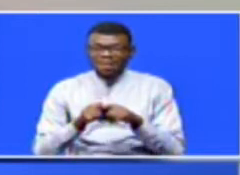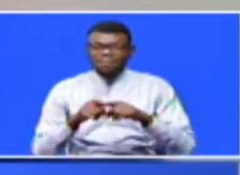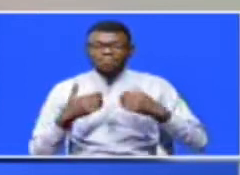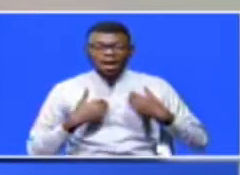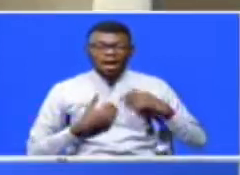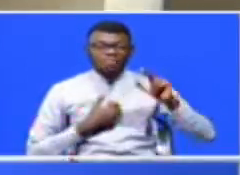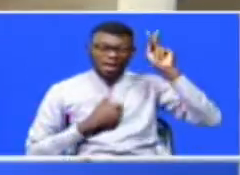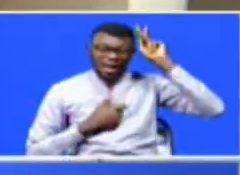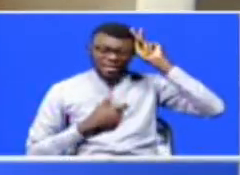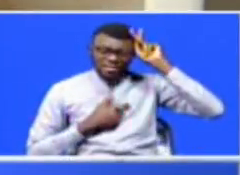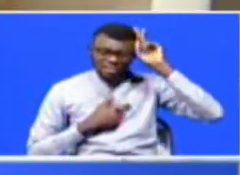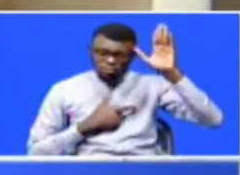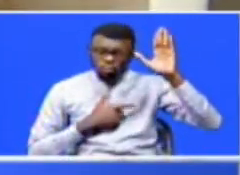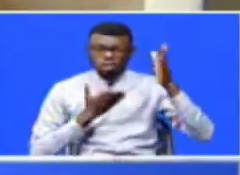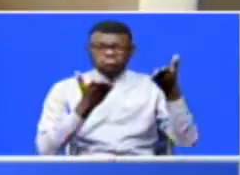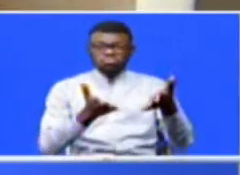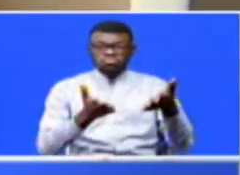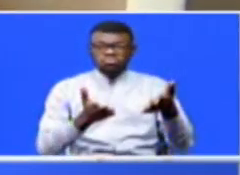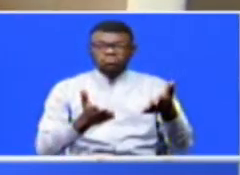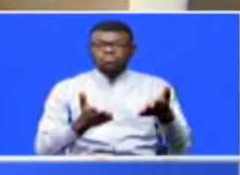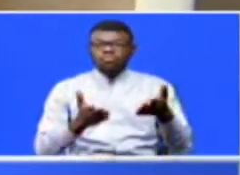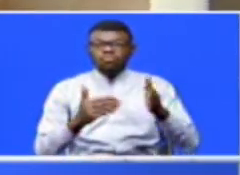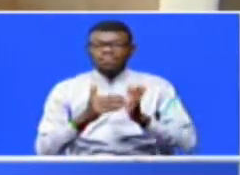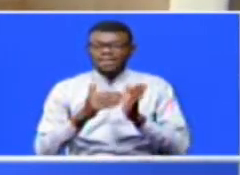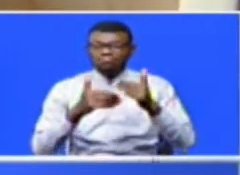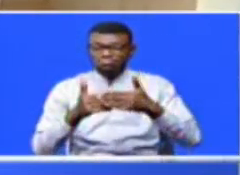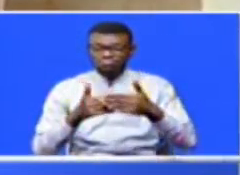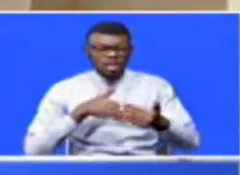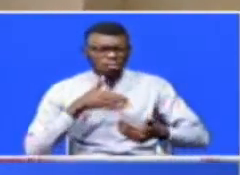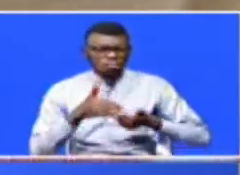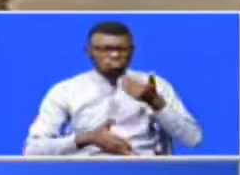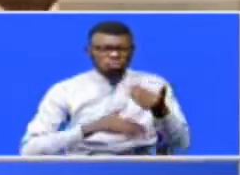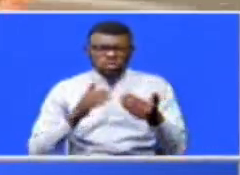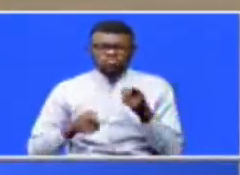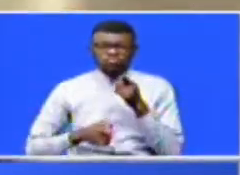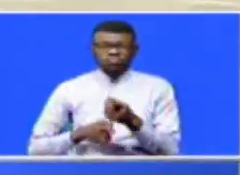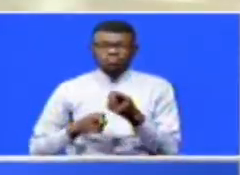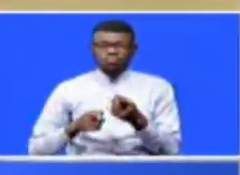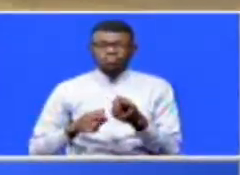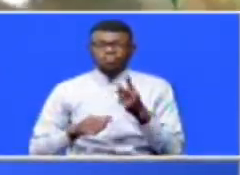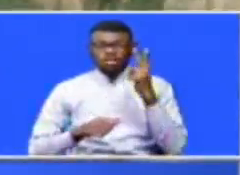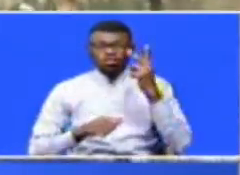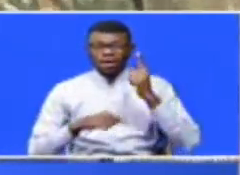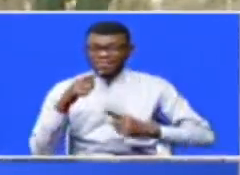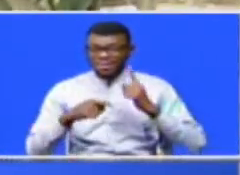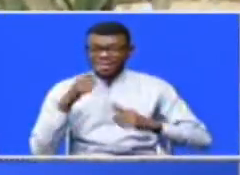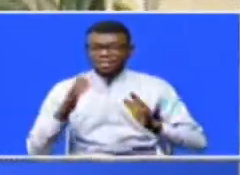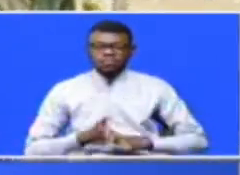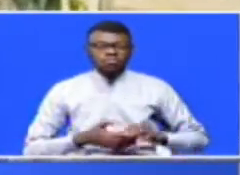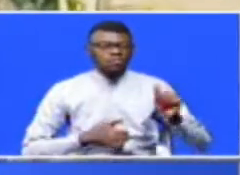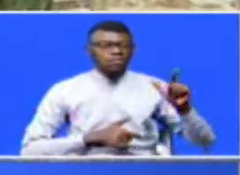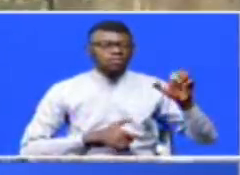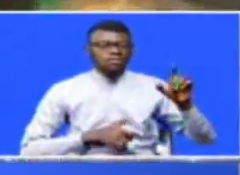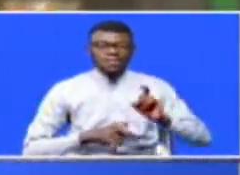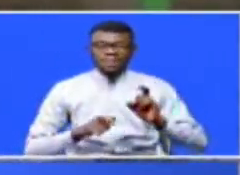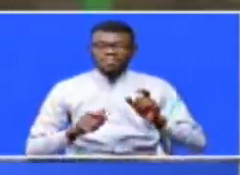Kiambu County. The rehabilitation process ideally takes 2 years. Alex has